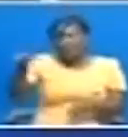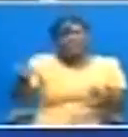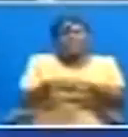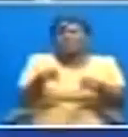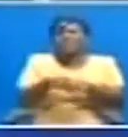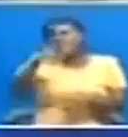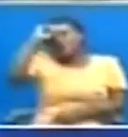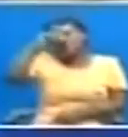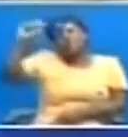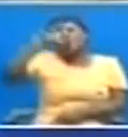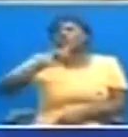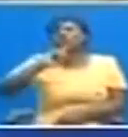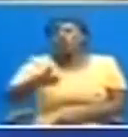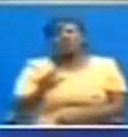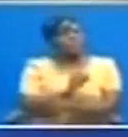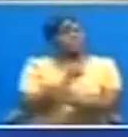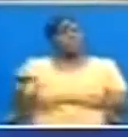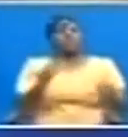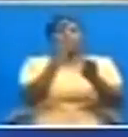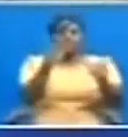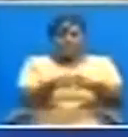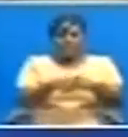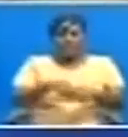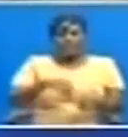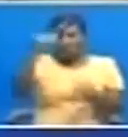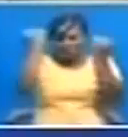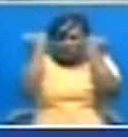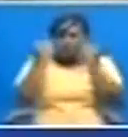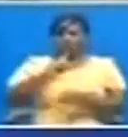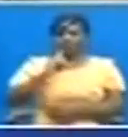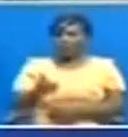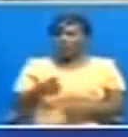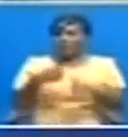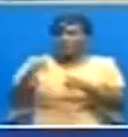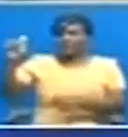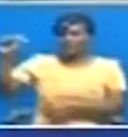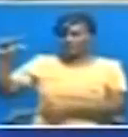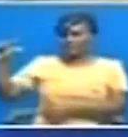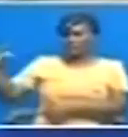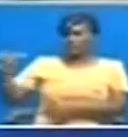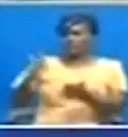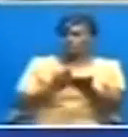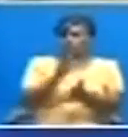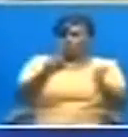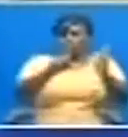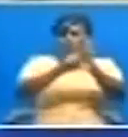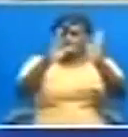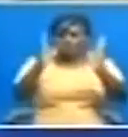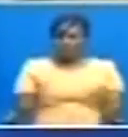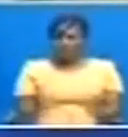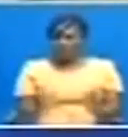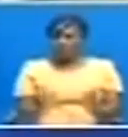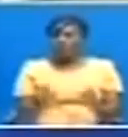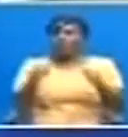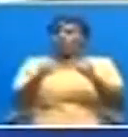not complied with some orders as directed by the court. However, the Attorney General, through lawyer Emmanuel Bita,